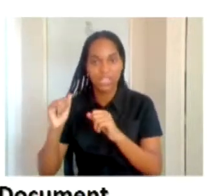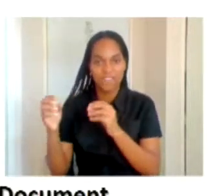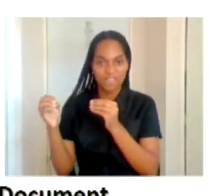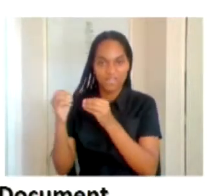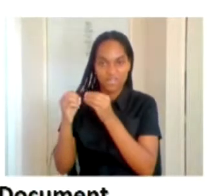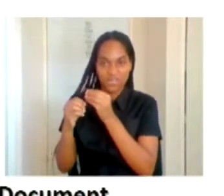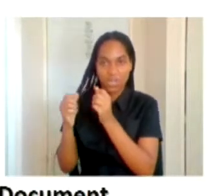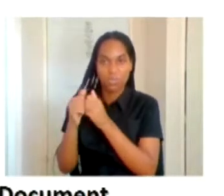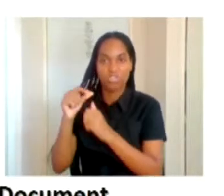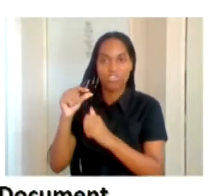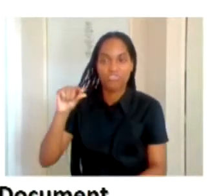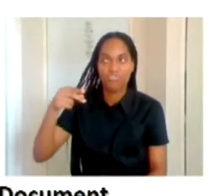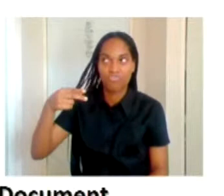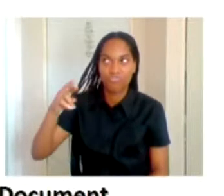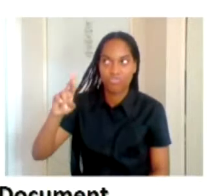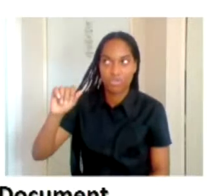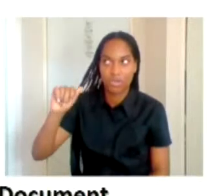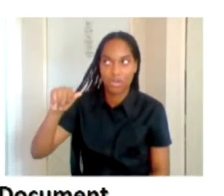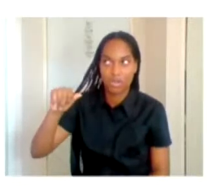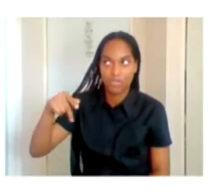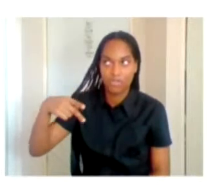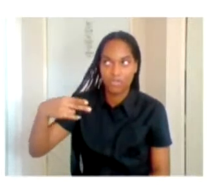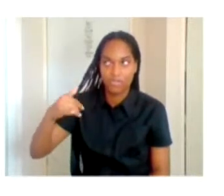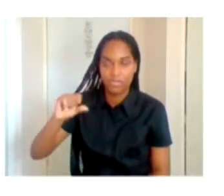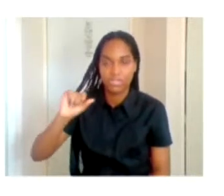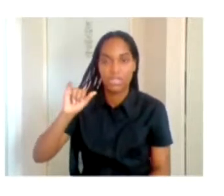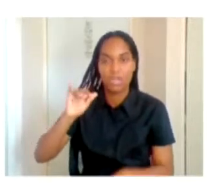graphics, which is what's on the right-hand side there.